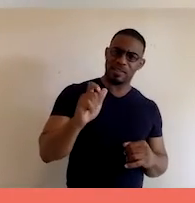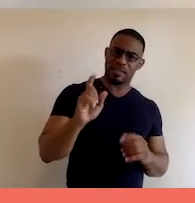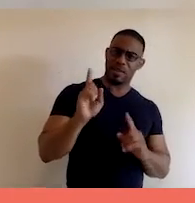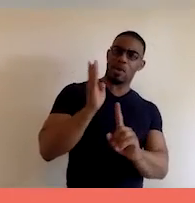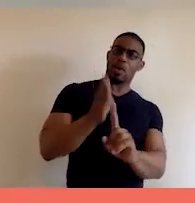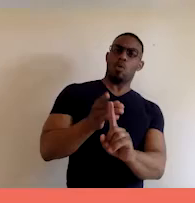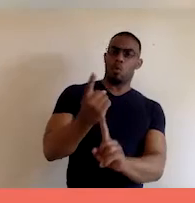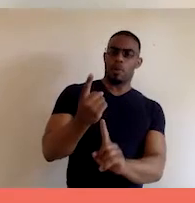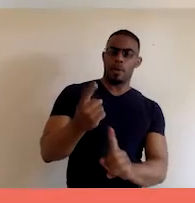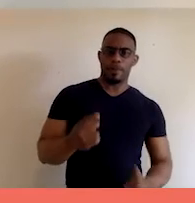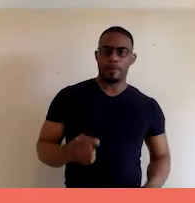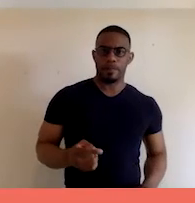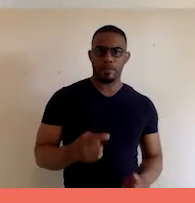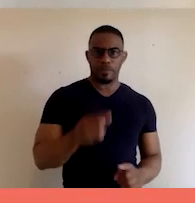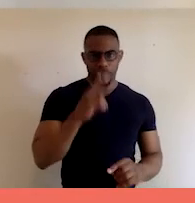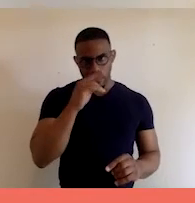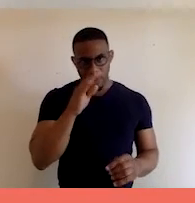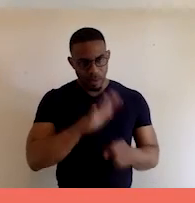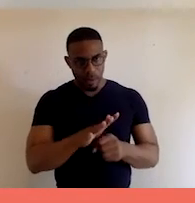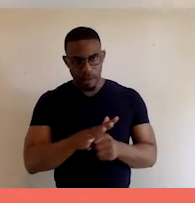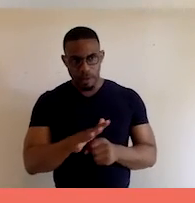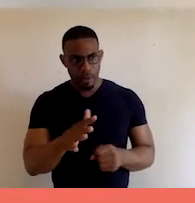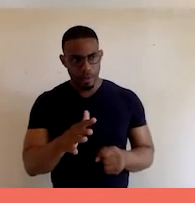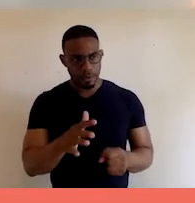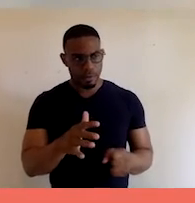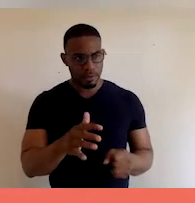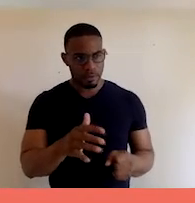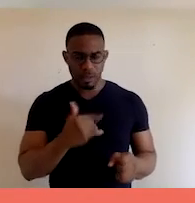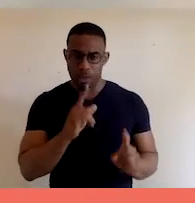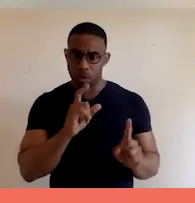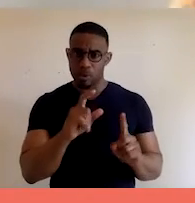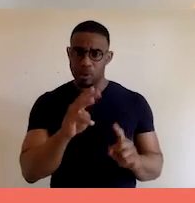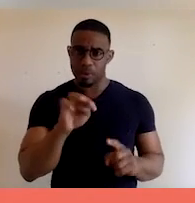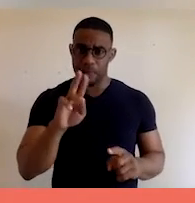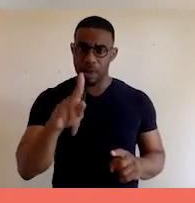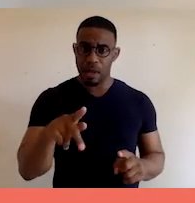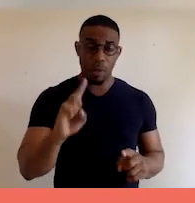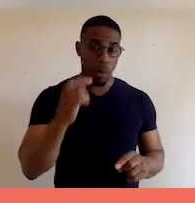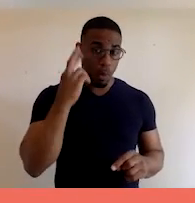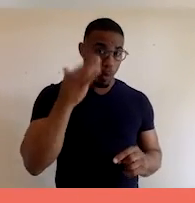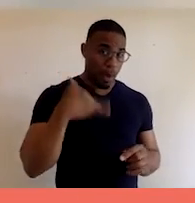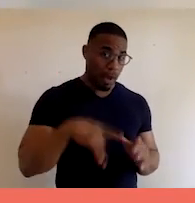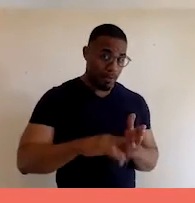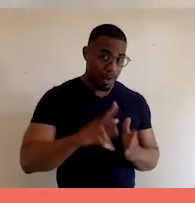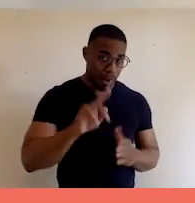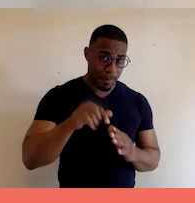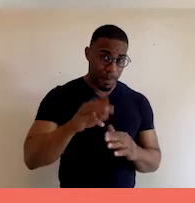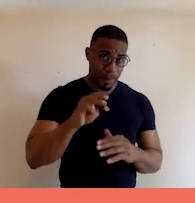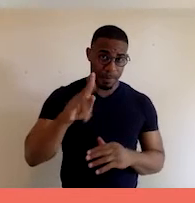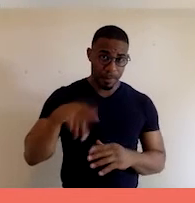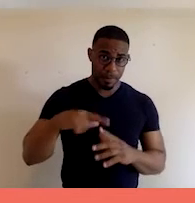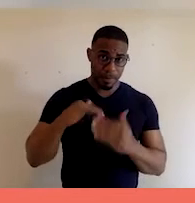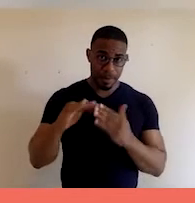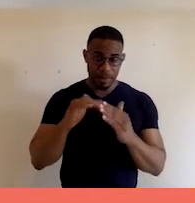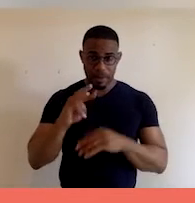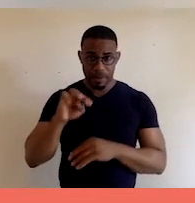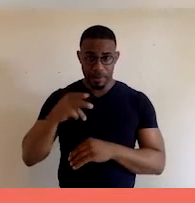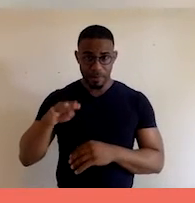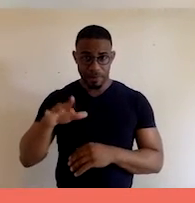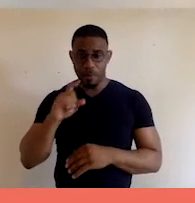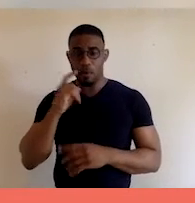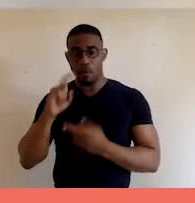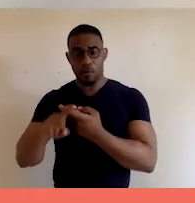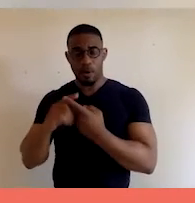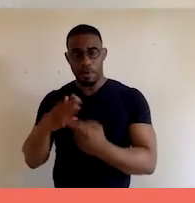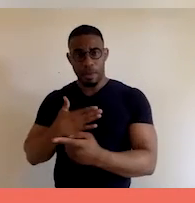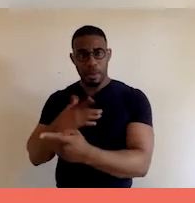one. And funny enough, I went to this meetup. And the only reason why I found out about a meetup in my city in Memphis was a friend